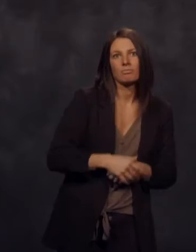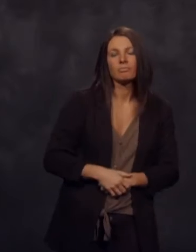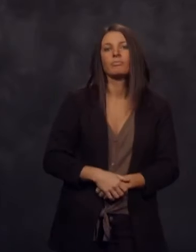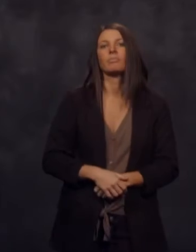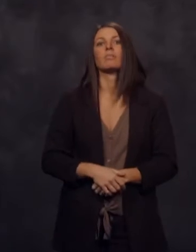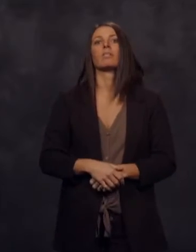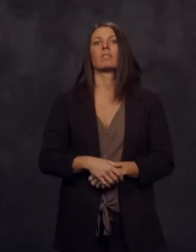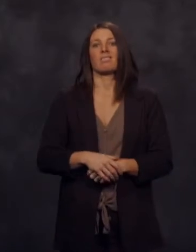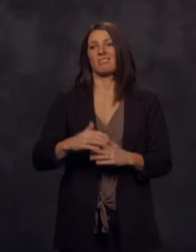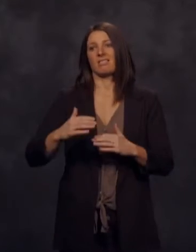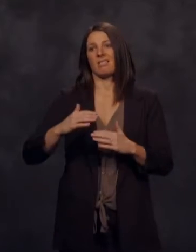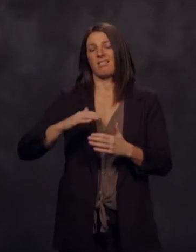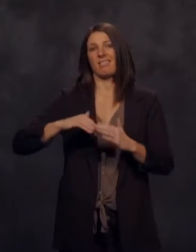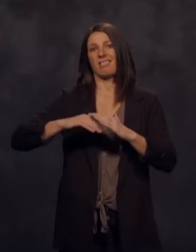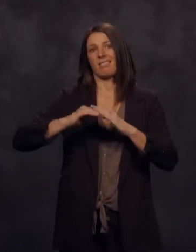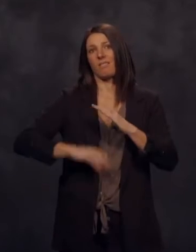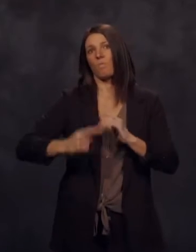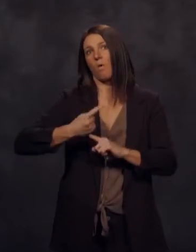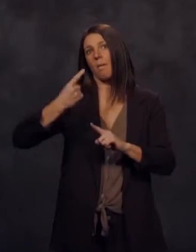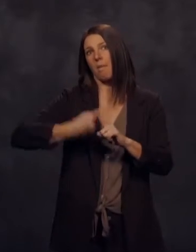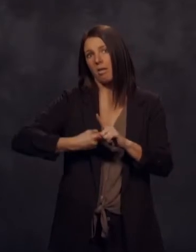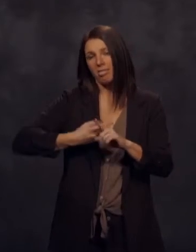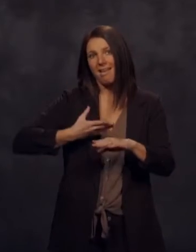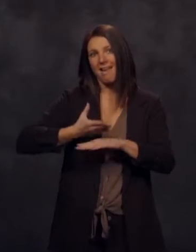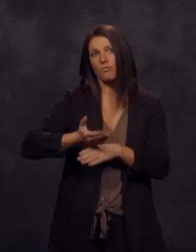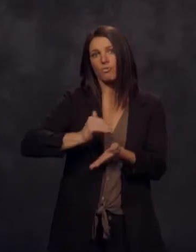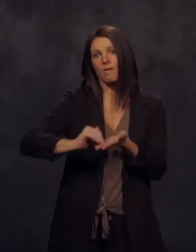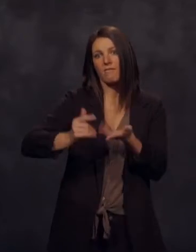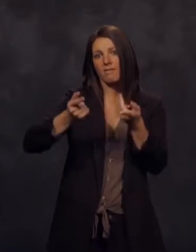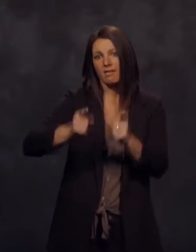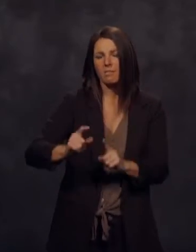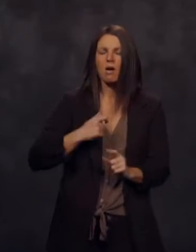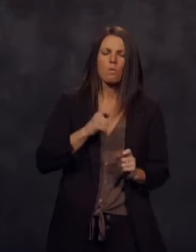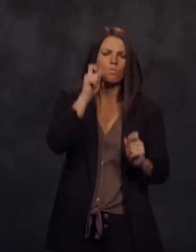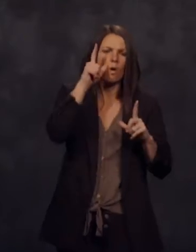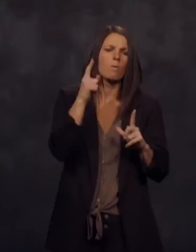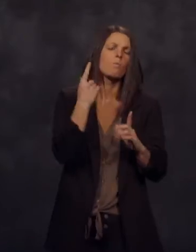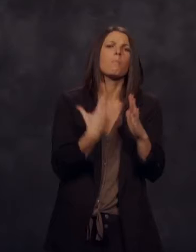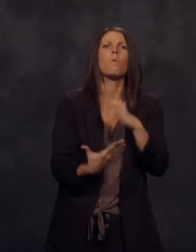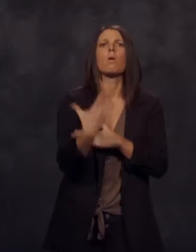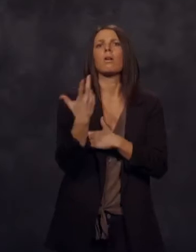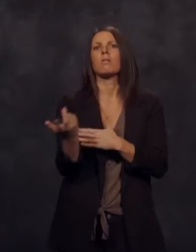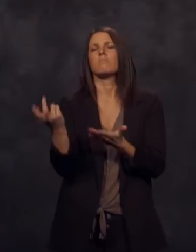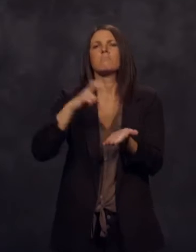So less than a month after the waiver went into effect, I woke up one morning, I went to my Fed Loan